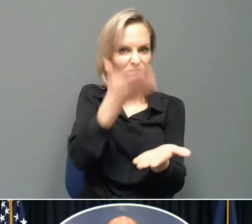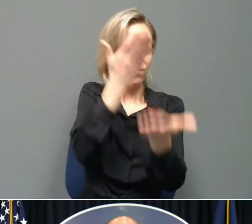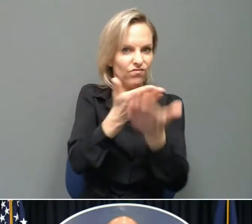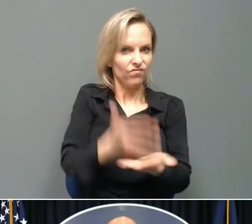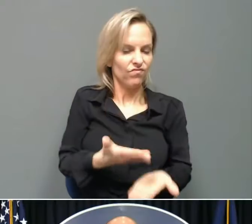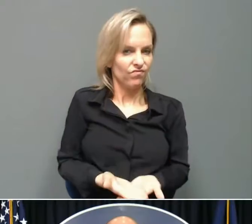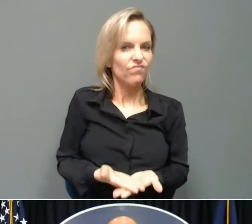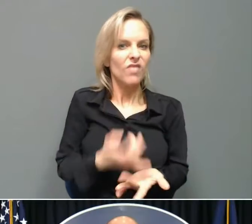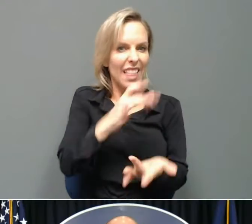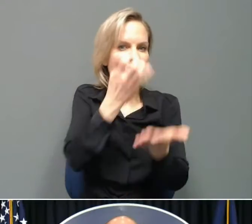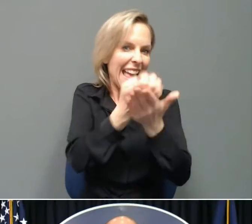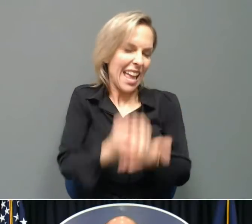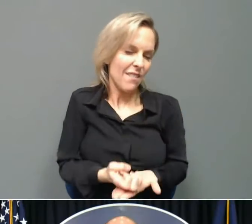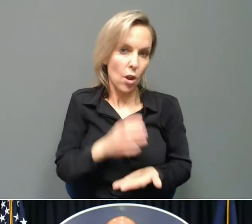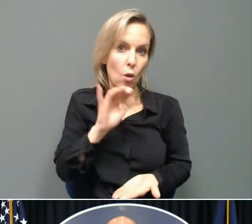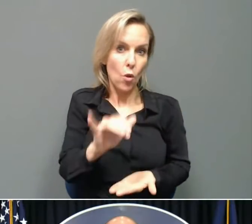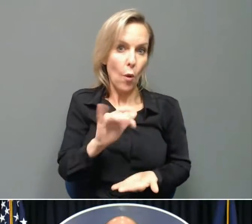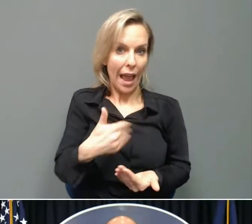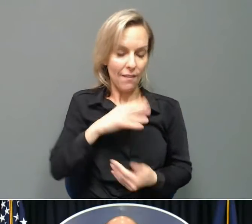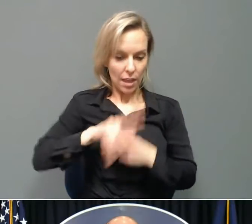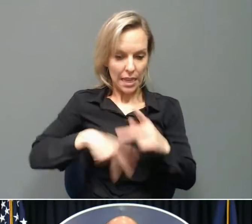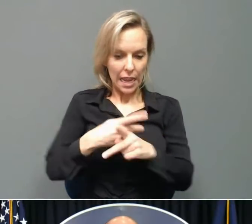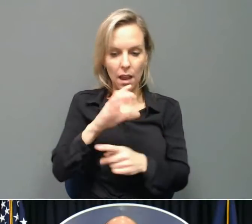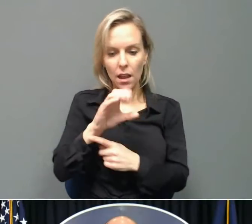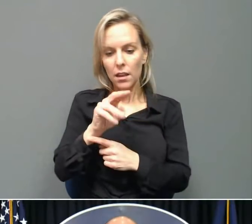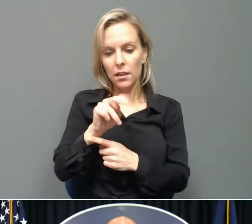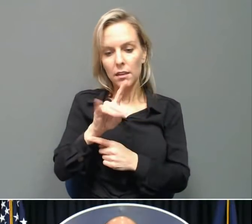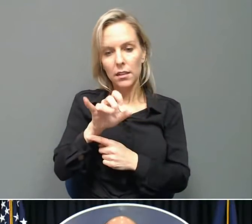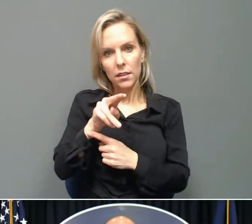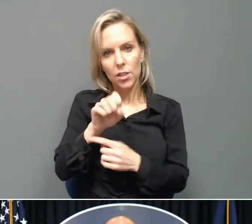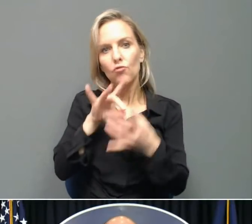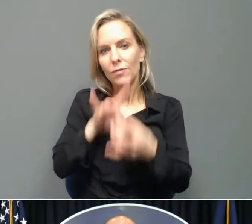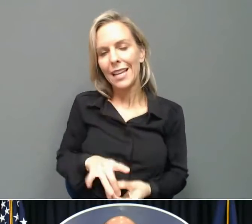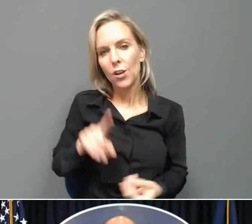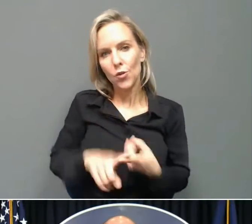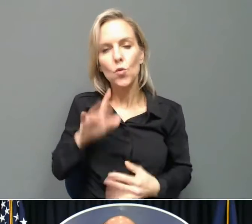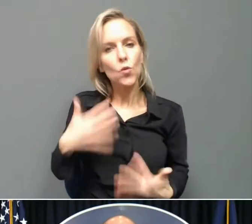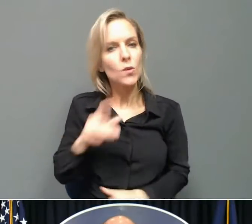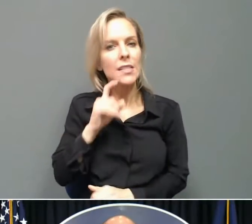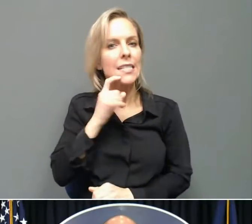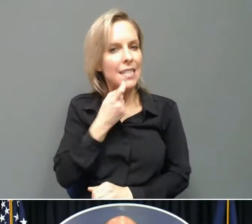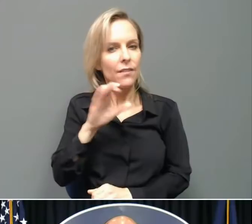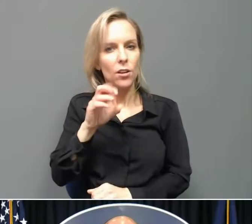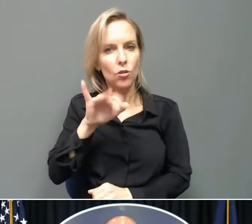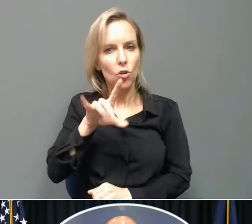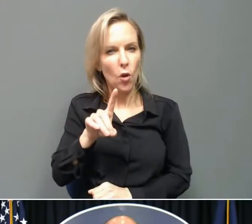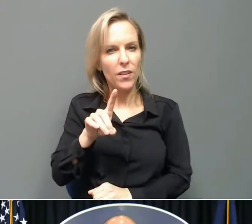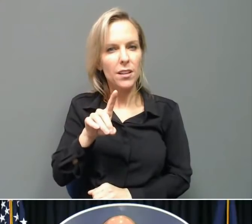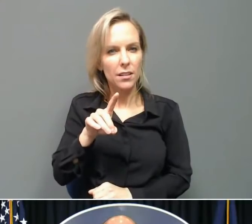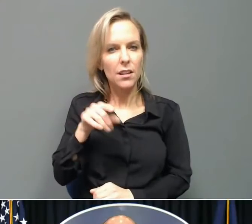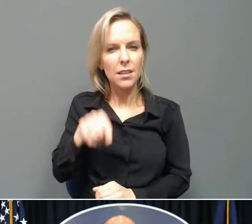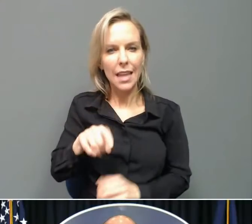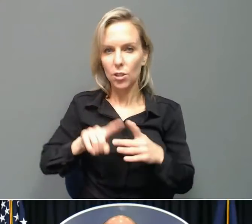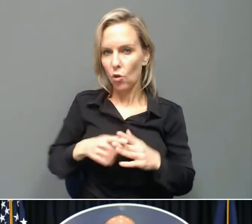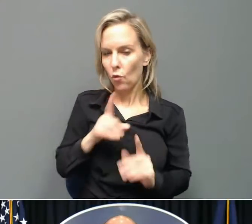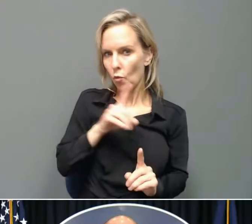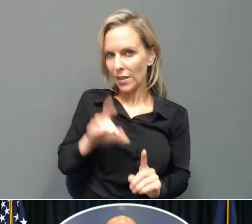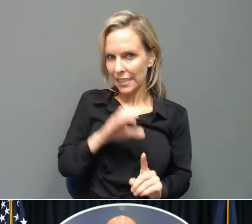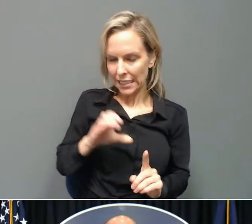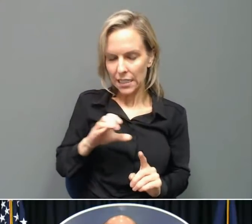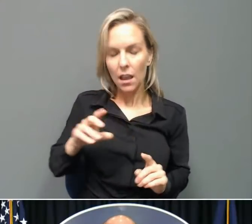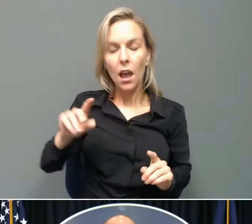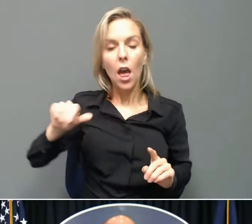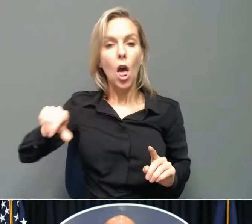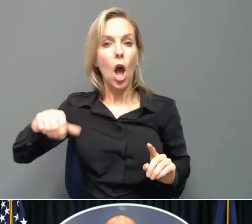that those conditions are associated with severe COVID. We've included those from the beginning of Phase 1C. There's a secondary list beneath